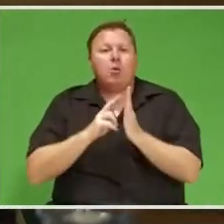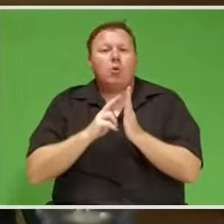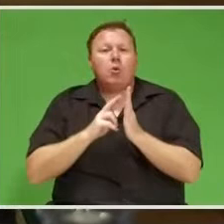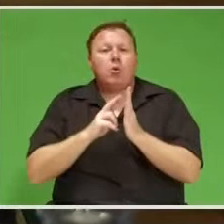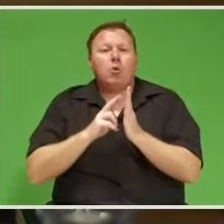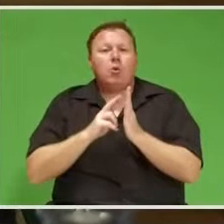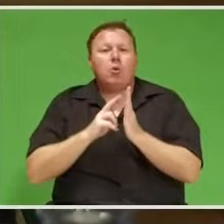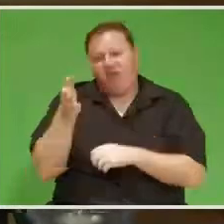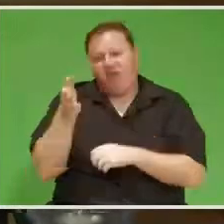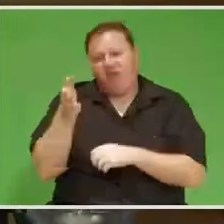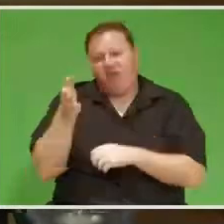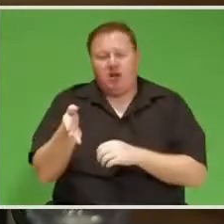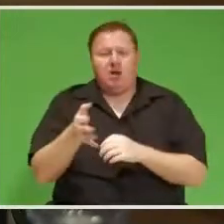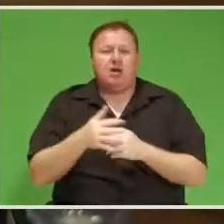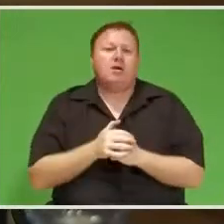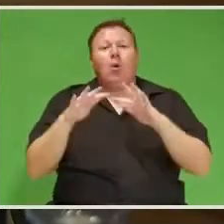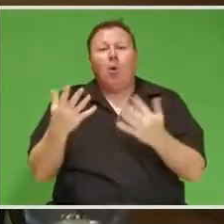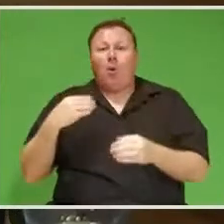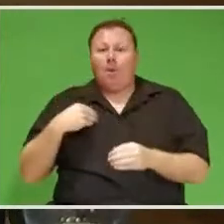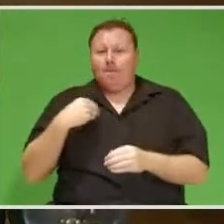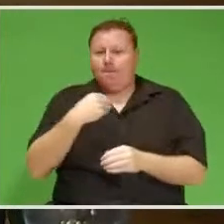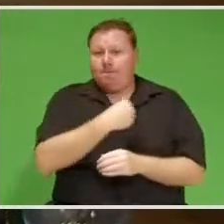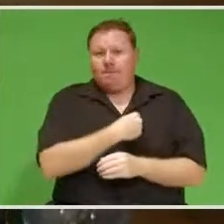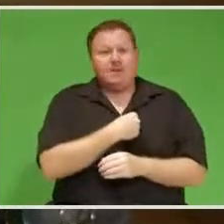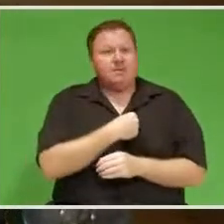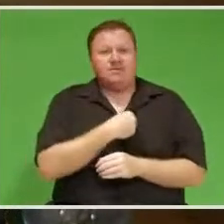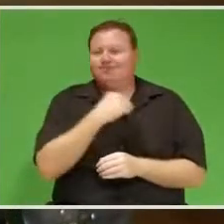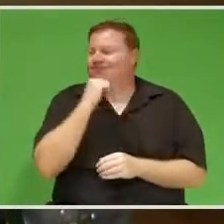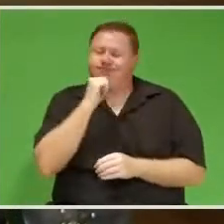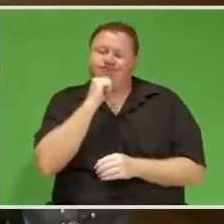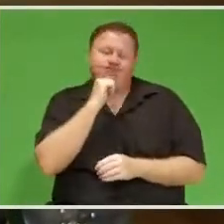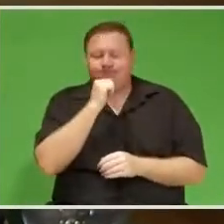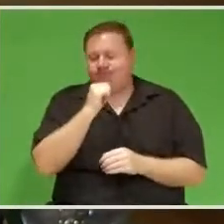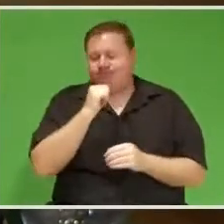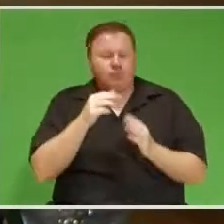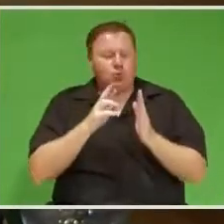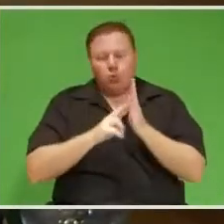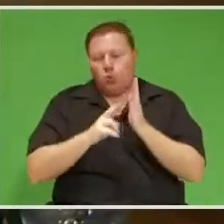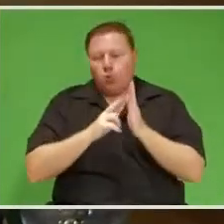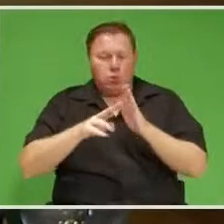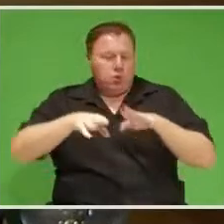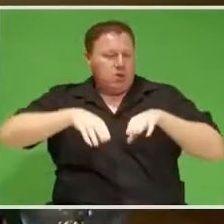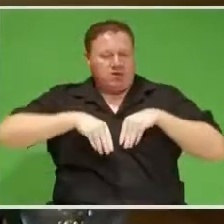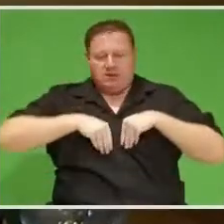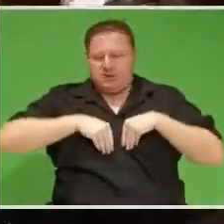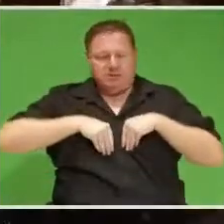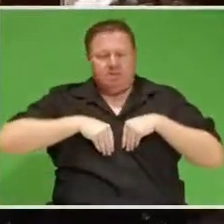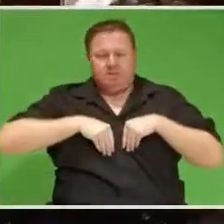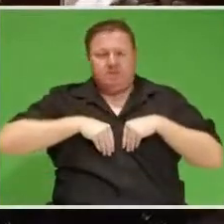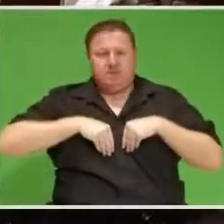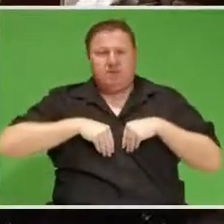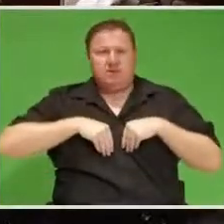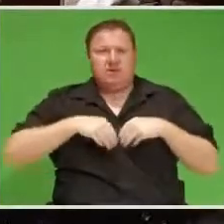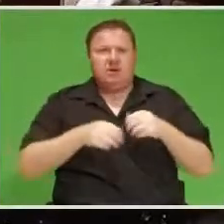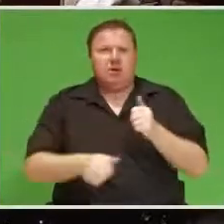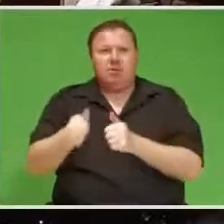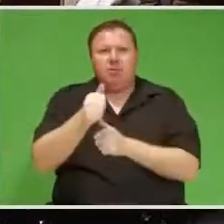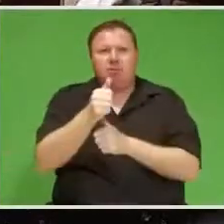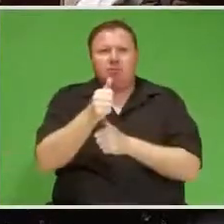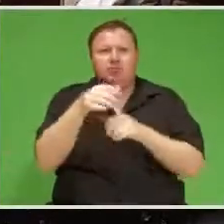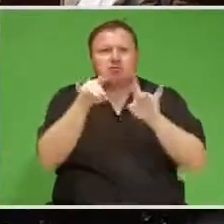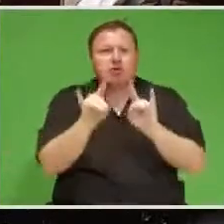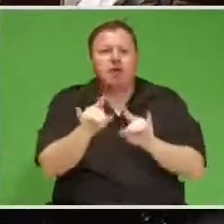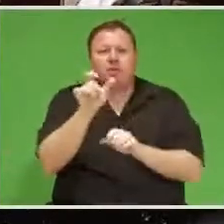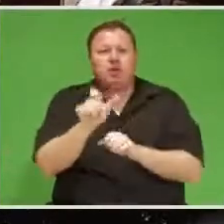a member is exempt of or is disregarding the authority of the chair, or that a